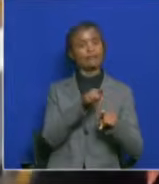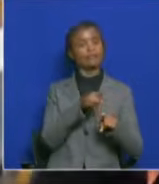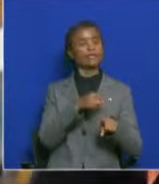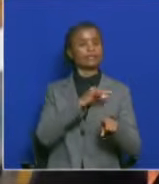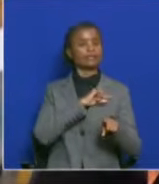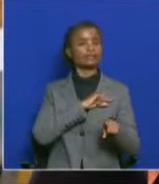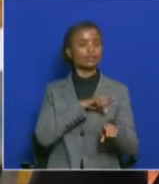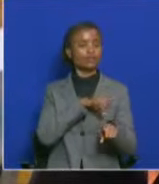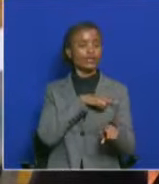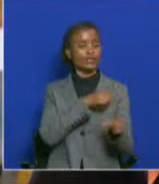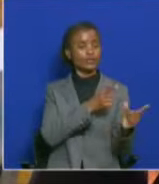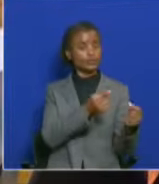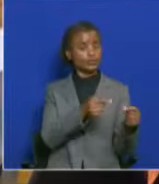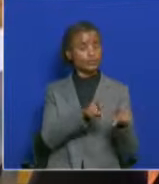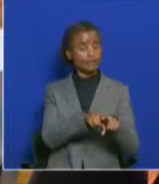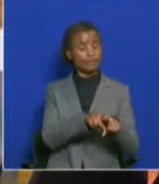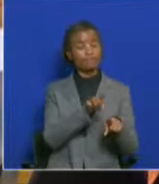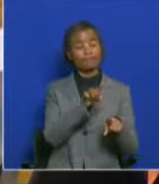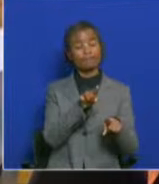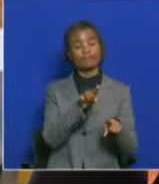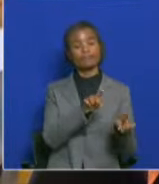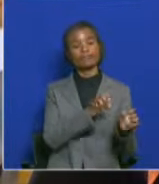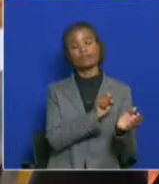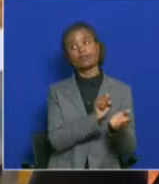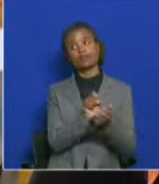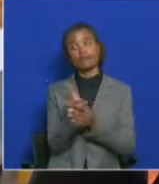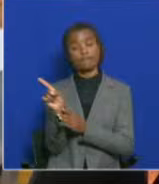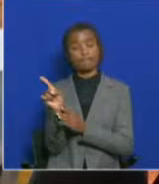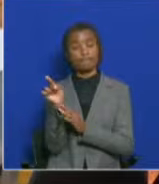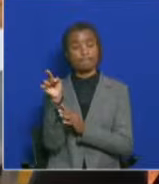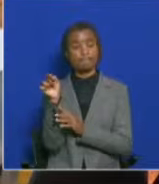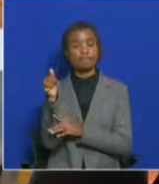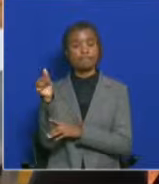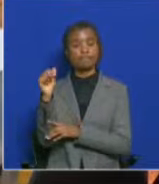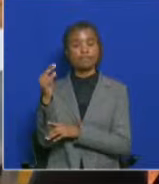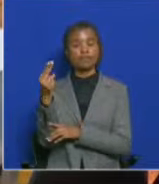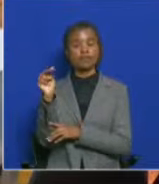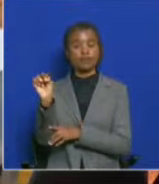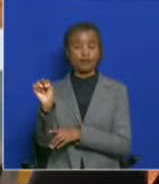General Khan, and along with the message,